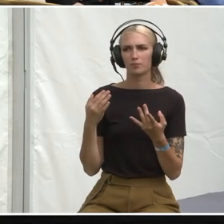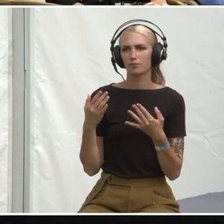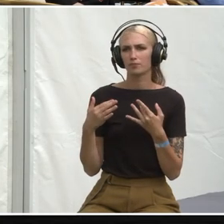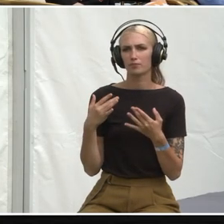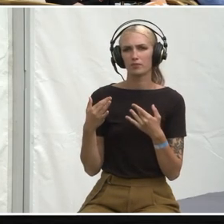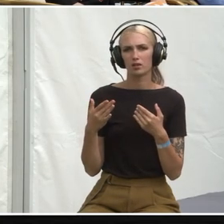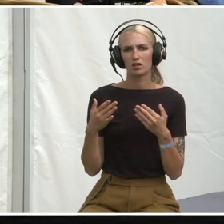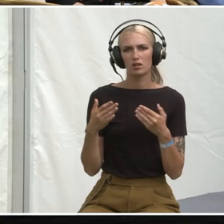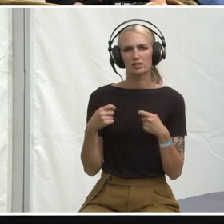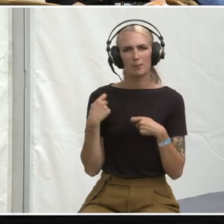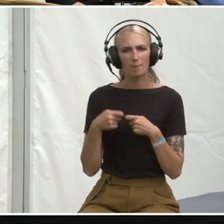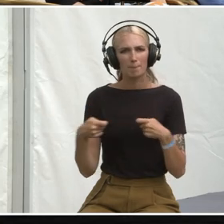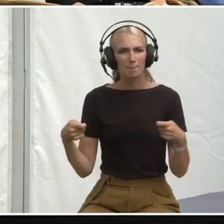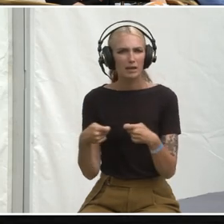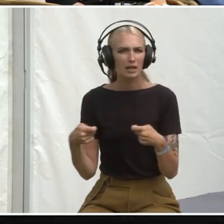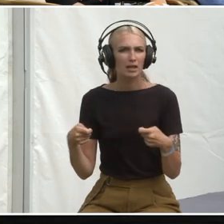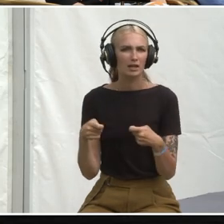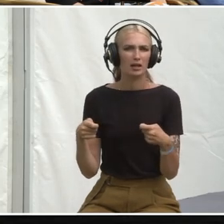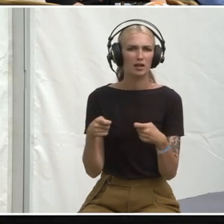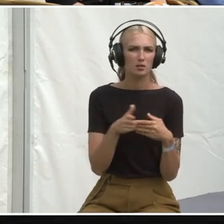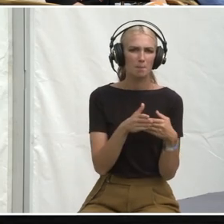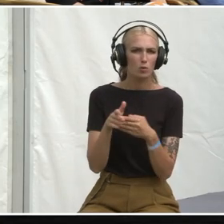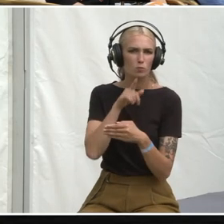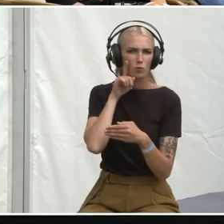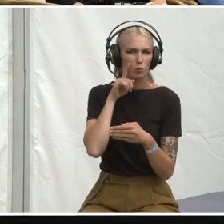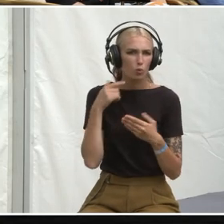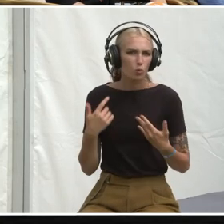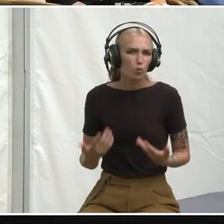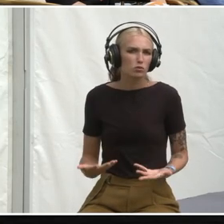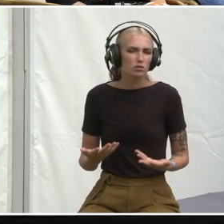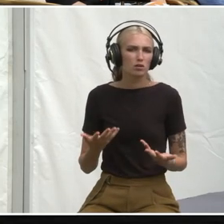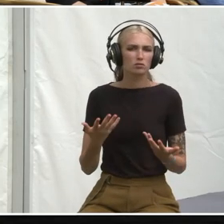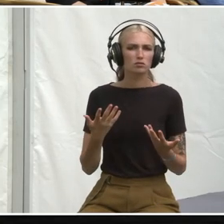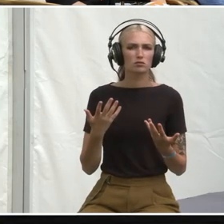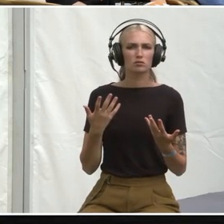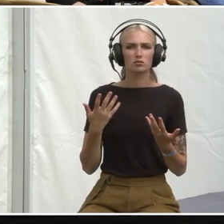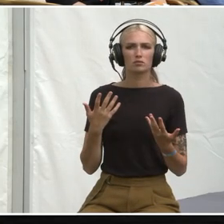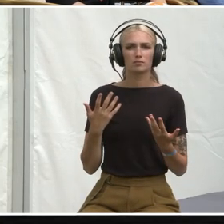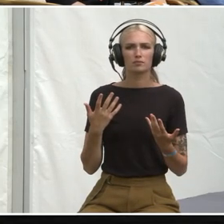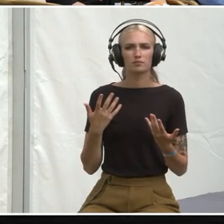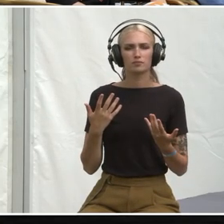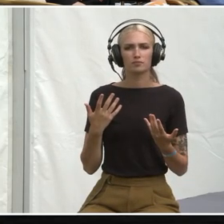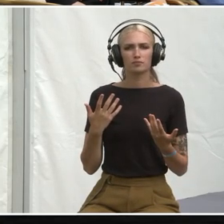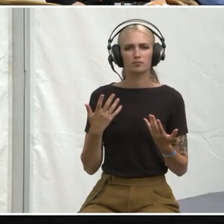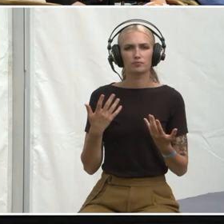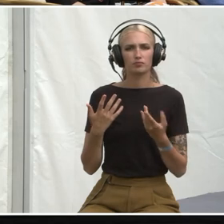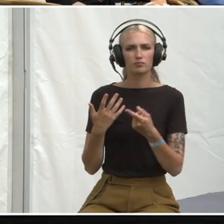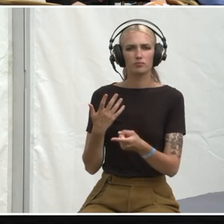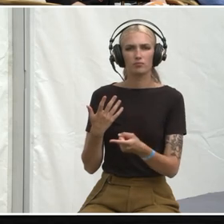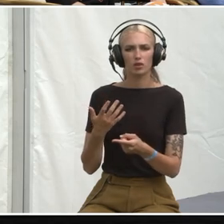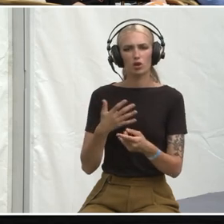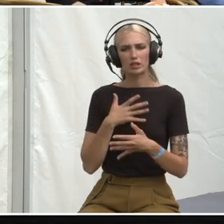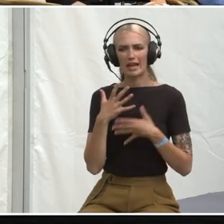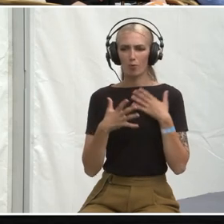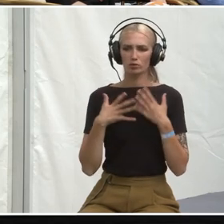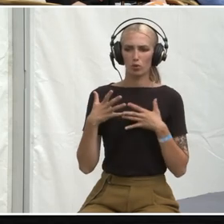pressure that applies to young people, the psychologization, as the fact that we are better in touch with our feelings, but